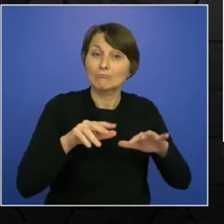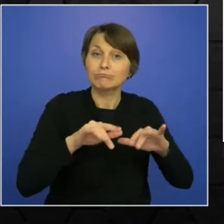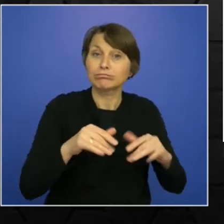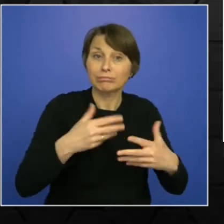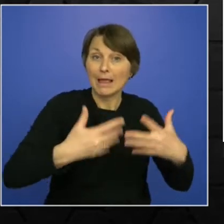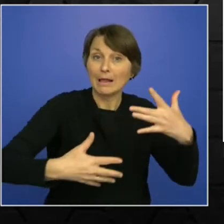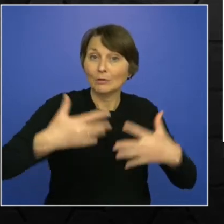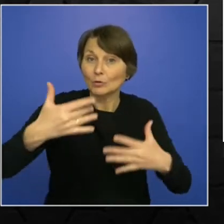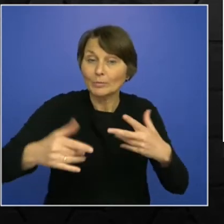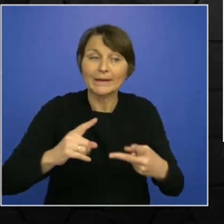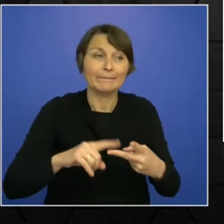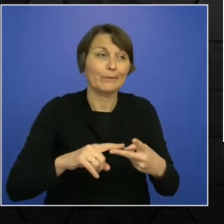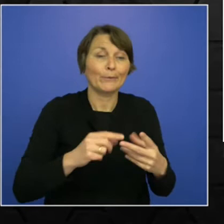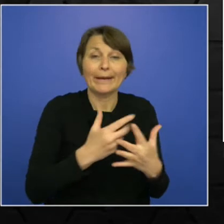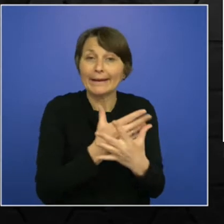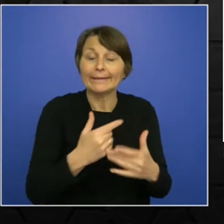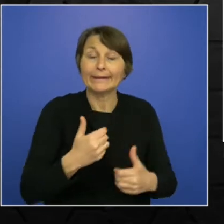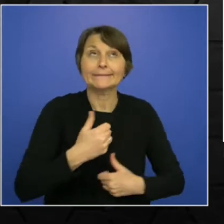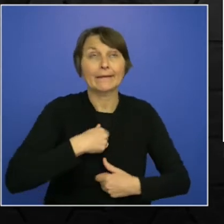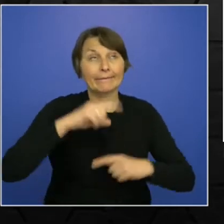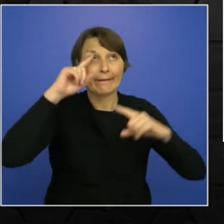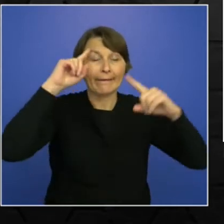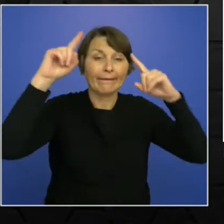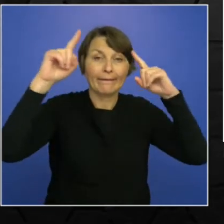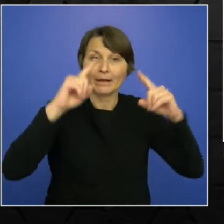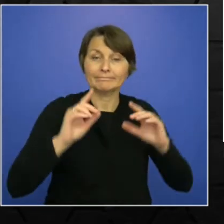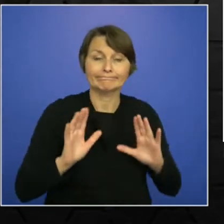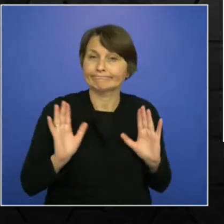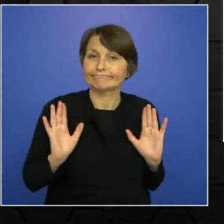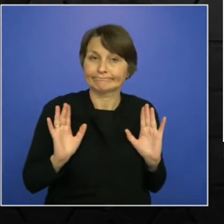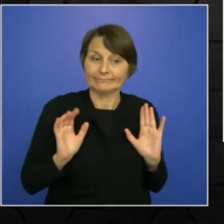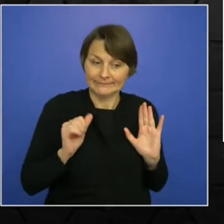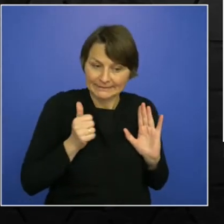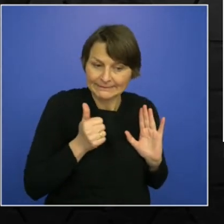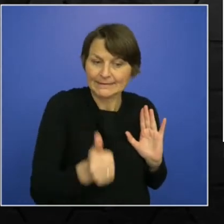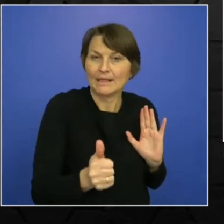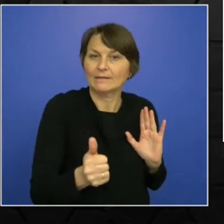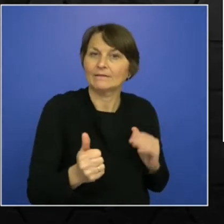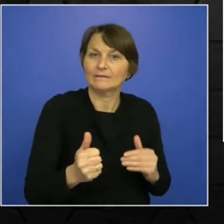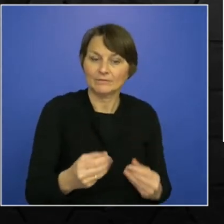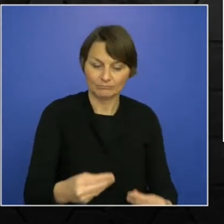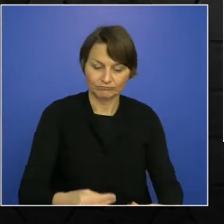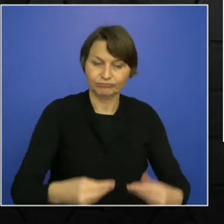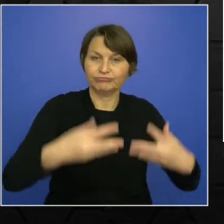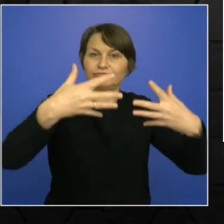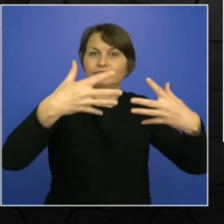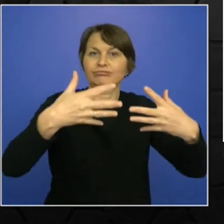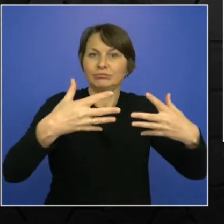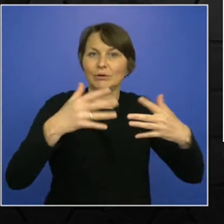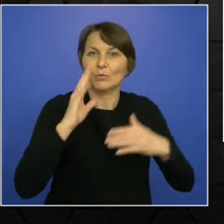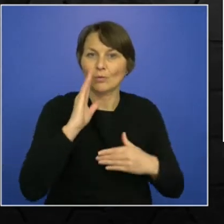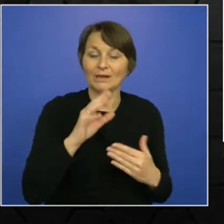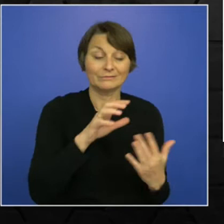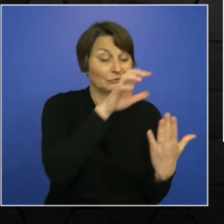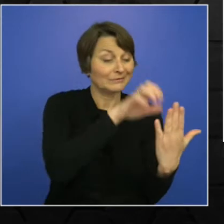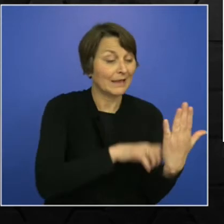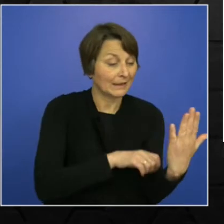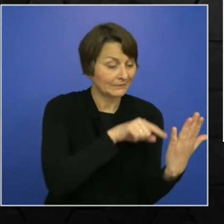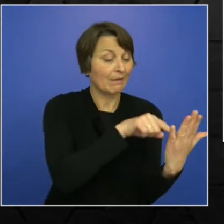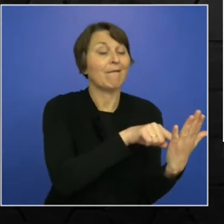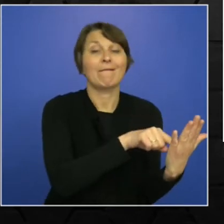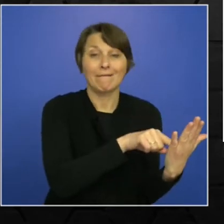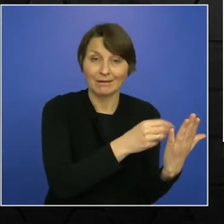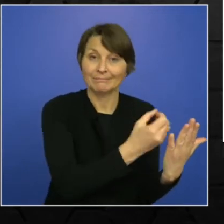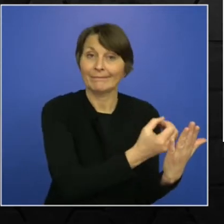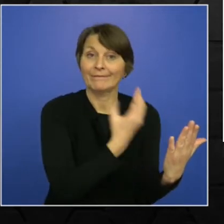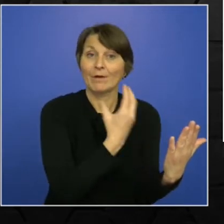any gensim or using any TF IDF and those things. It's just the text analytics as an offering given to me. So I